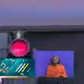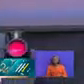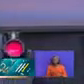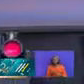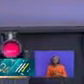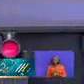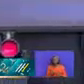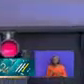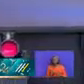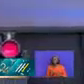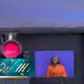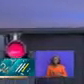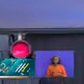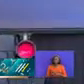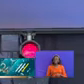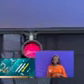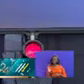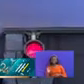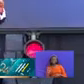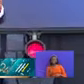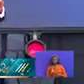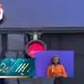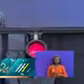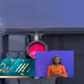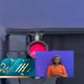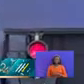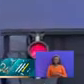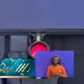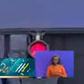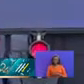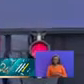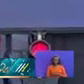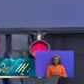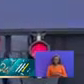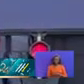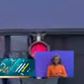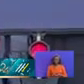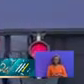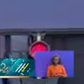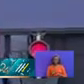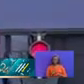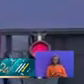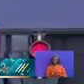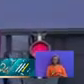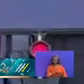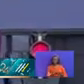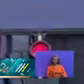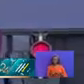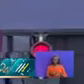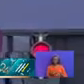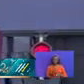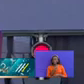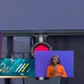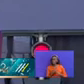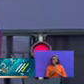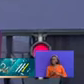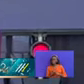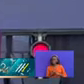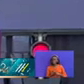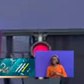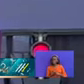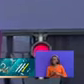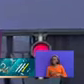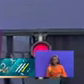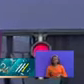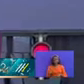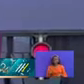God and the man was in that bed for almost 10 years taking care of that man and she saw god